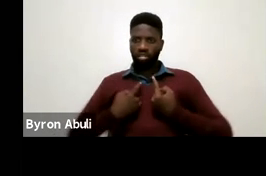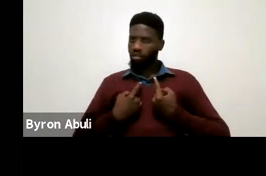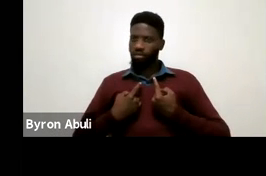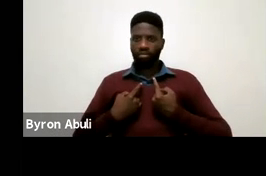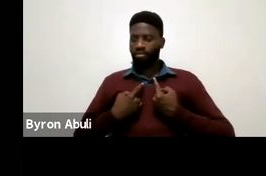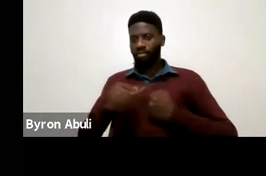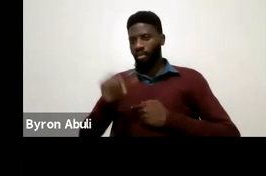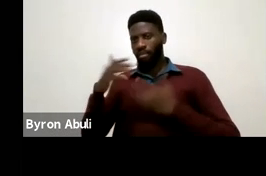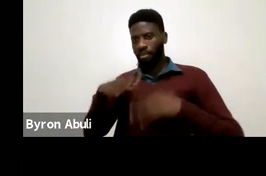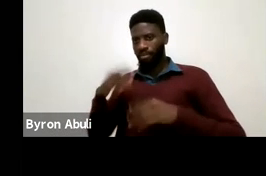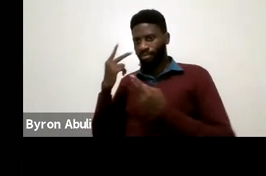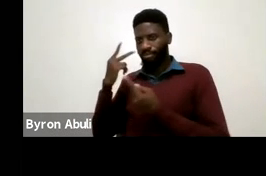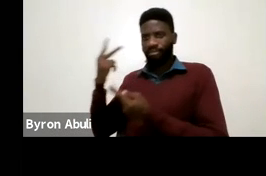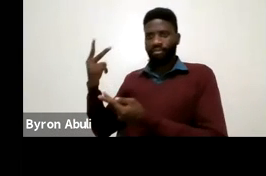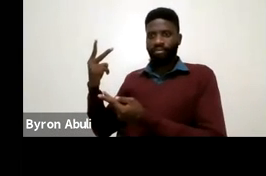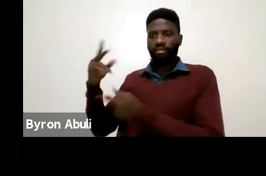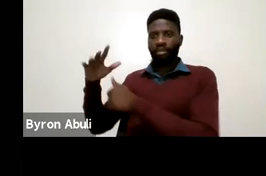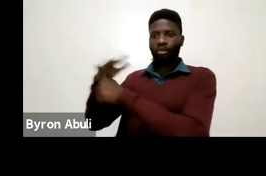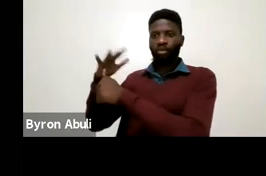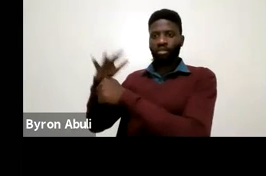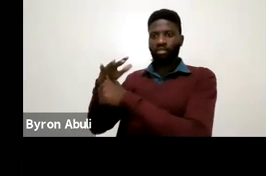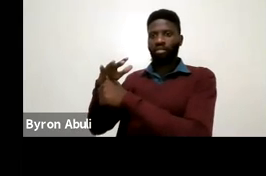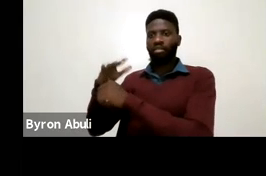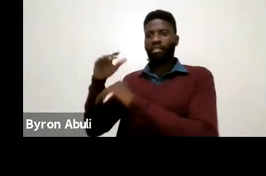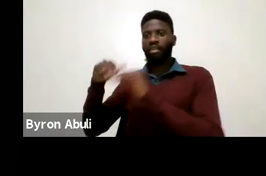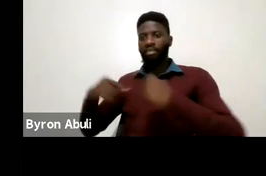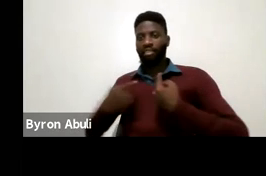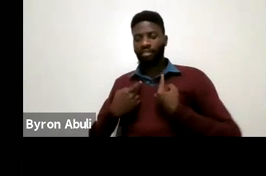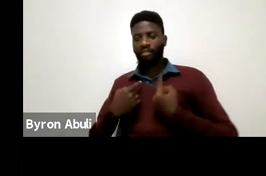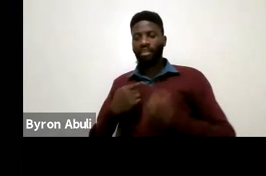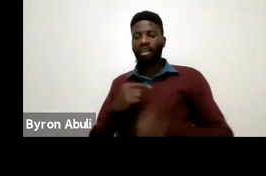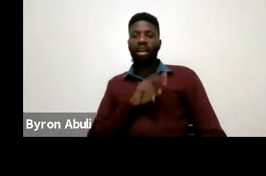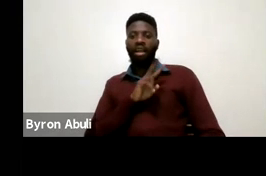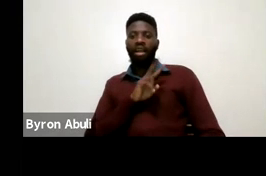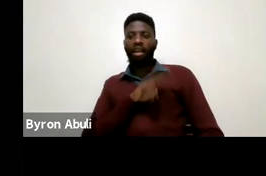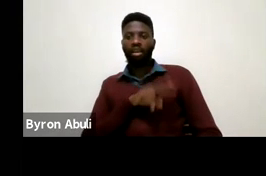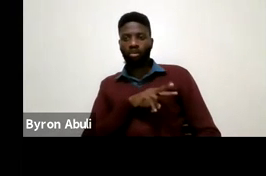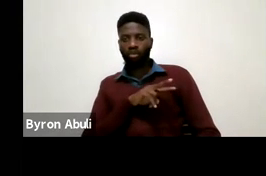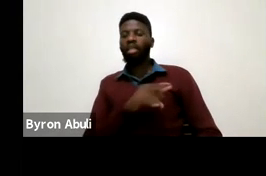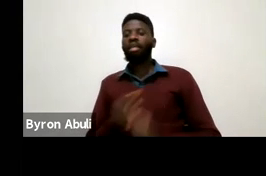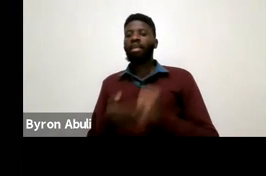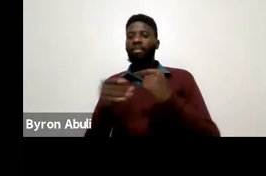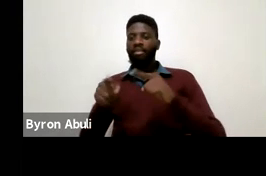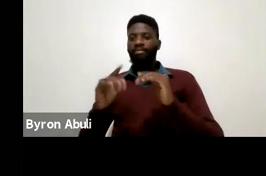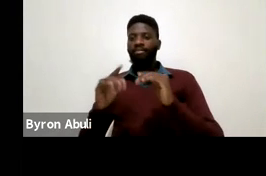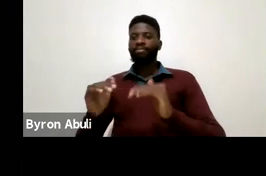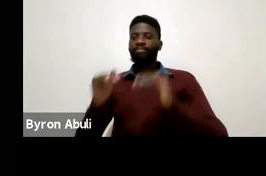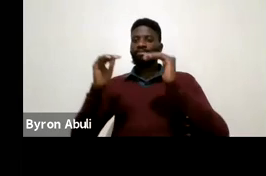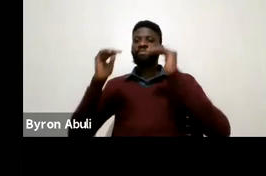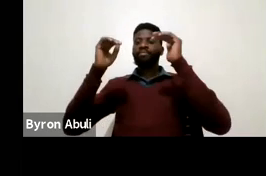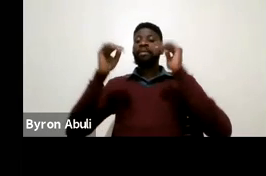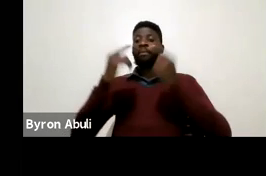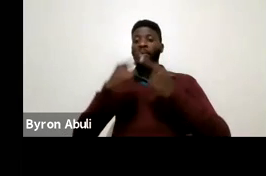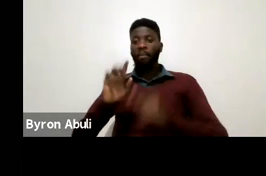give them priority over yourself. This is the kind of attitude that will take you places. But you have an attitude that wants to ride